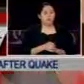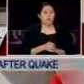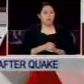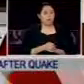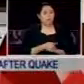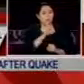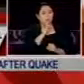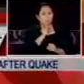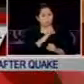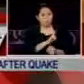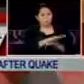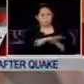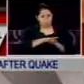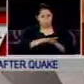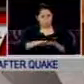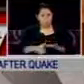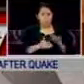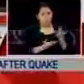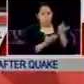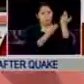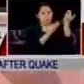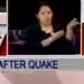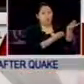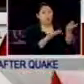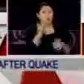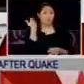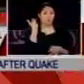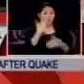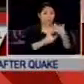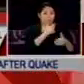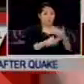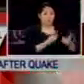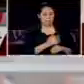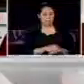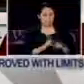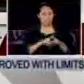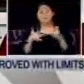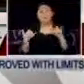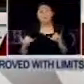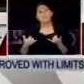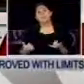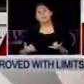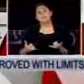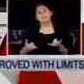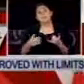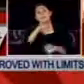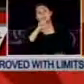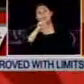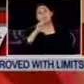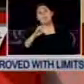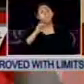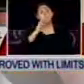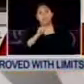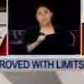categorically raised, Your Honor, in the proceedings, Your Honor. This case is not a criminal case, Your Honor. It is